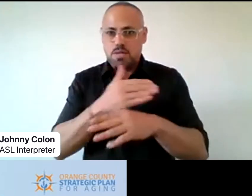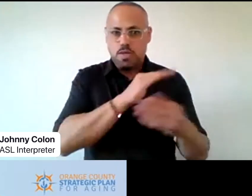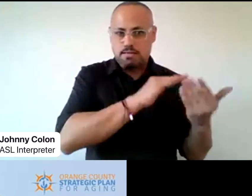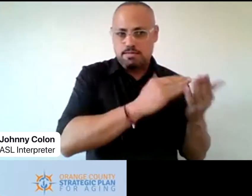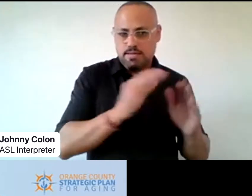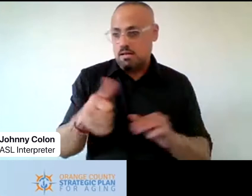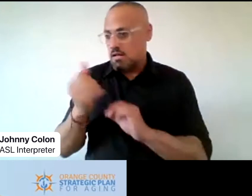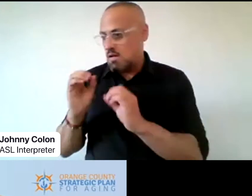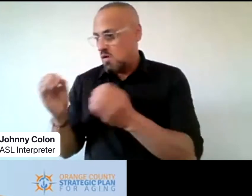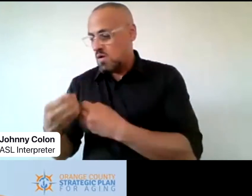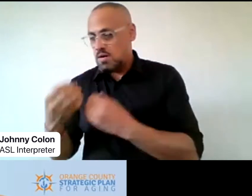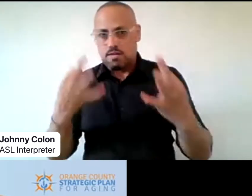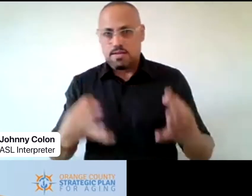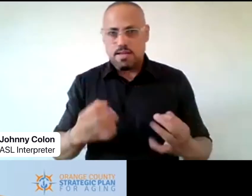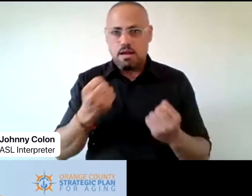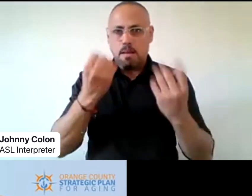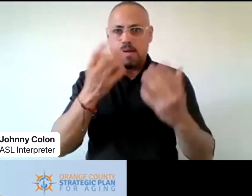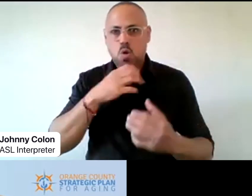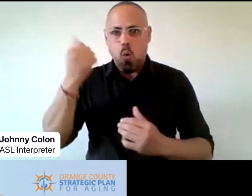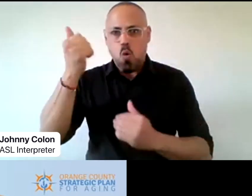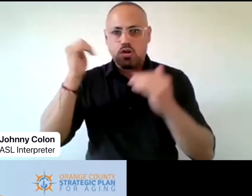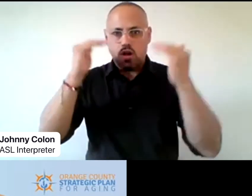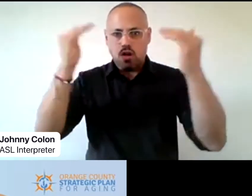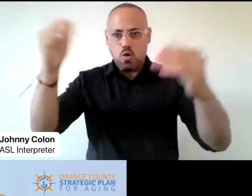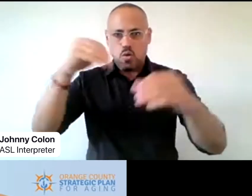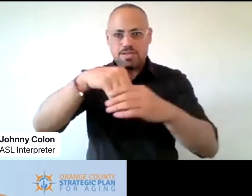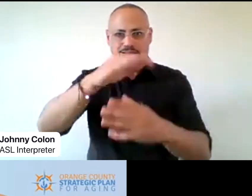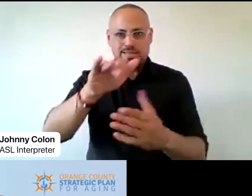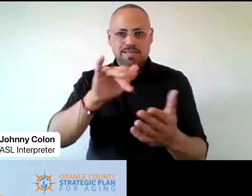organizations to determine how many older adults are being served at these senior centers.